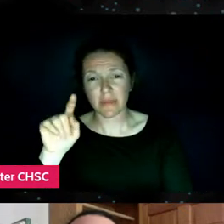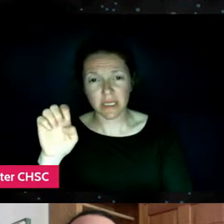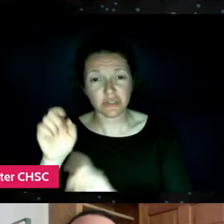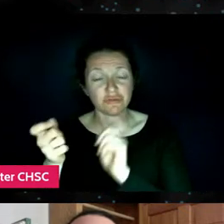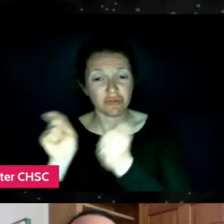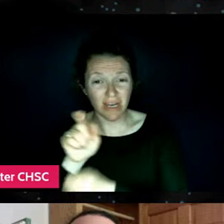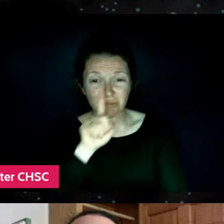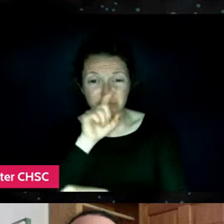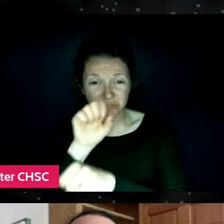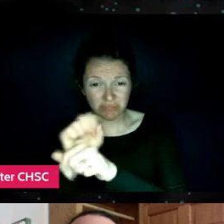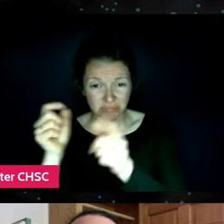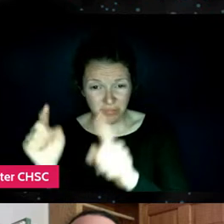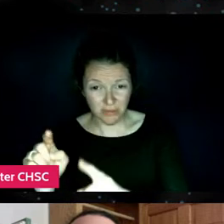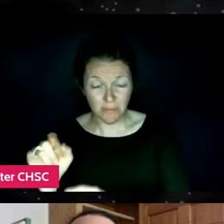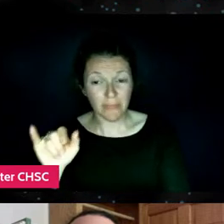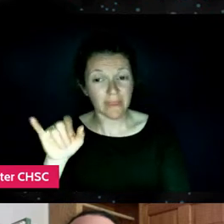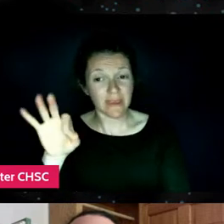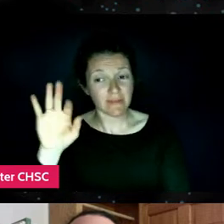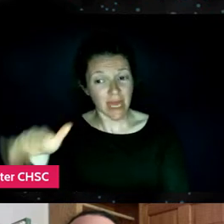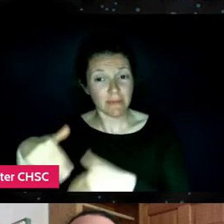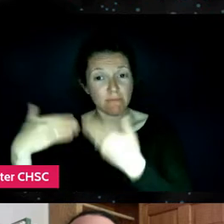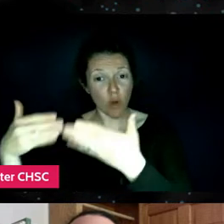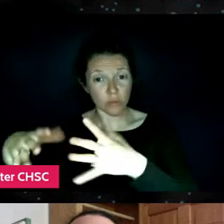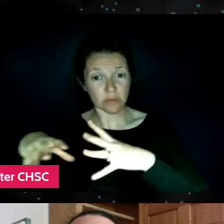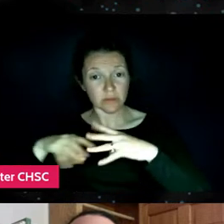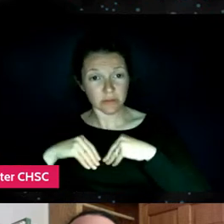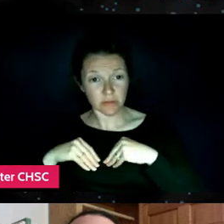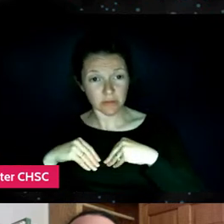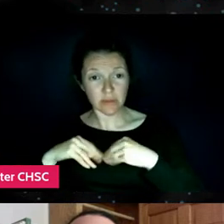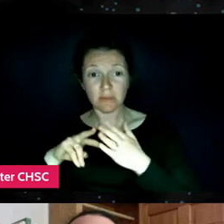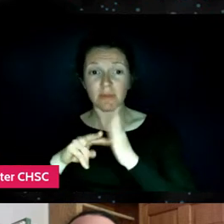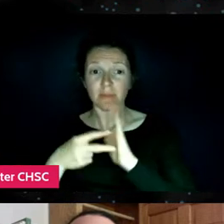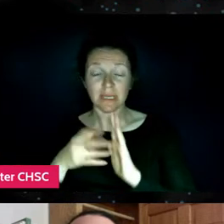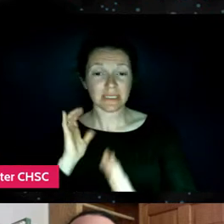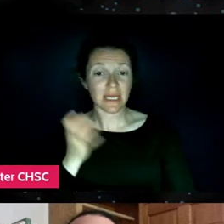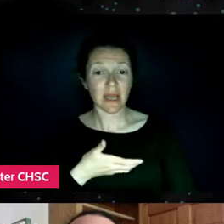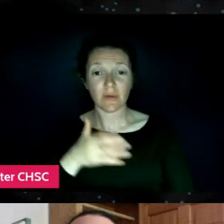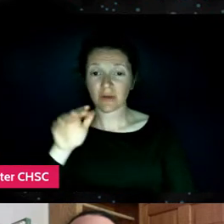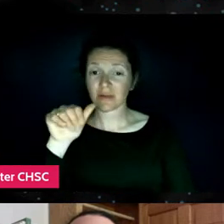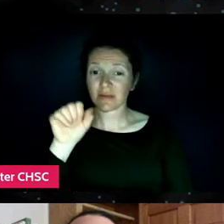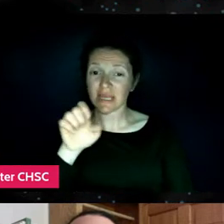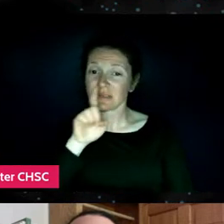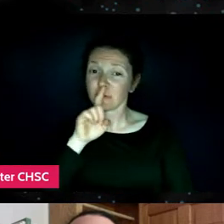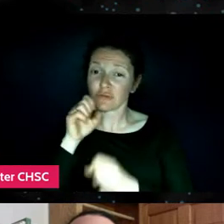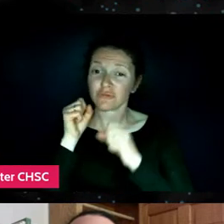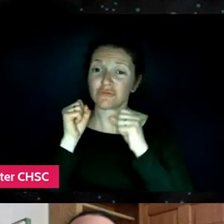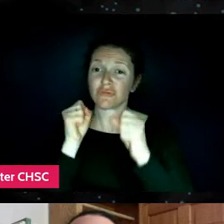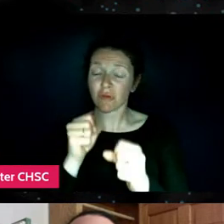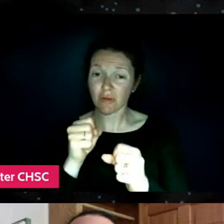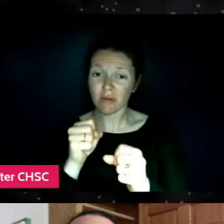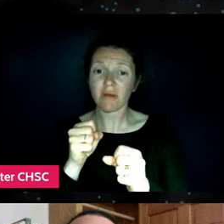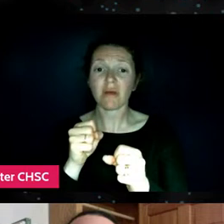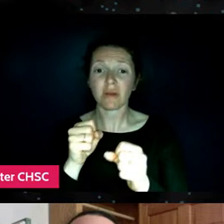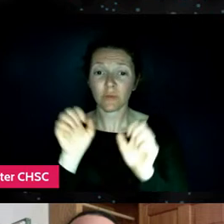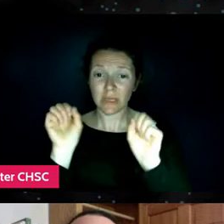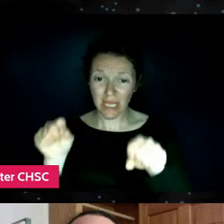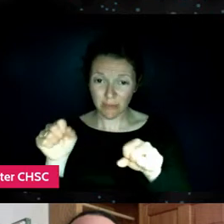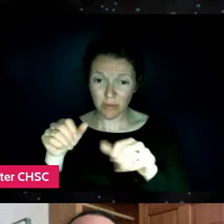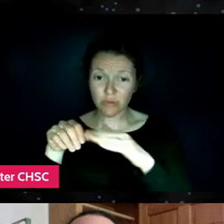that motion is granted, then this case stands in a very strong position to be able to go to